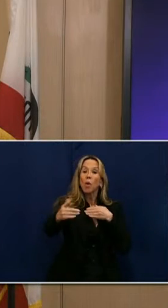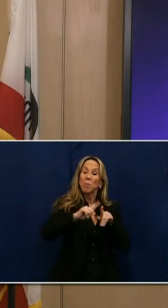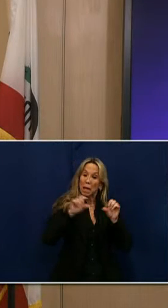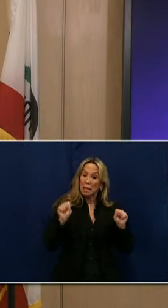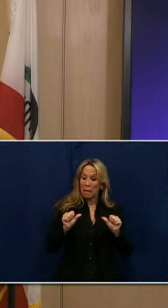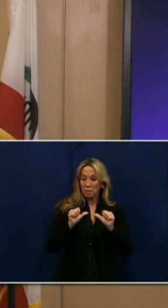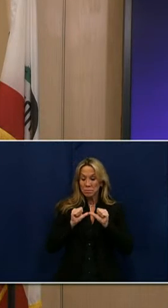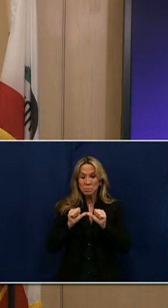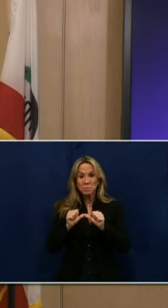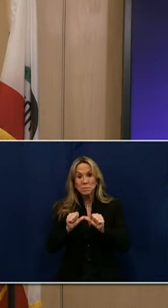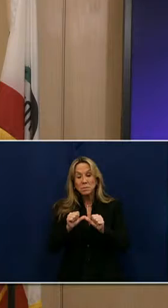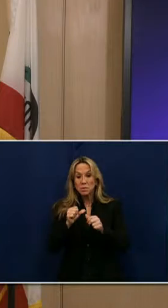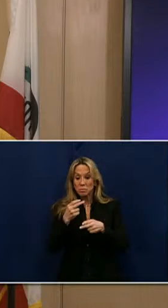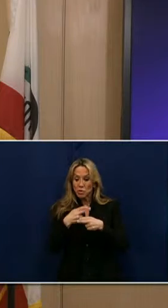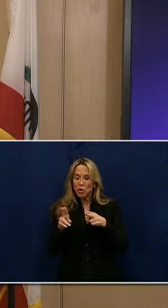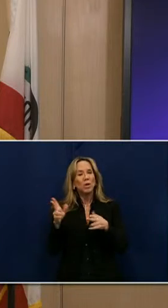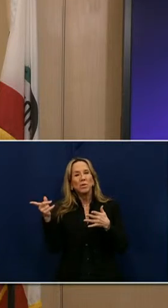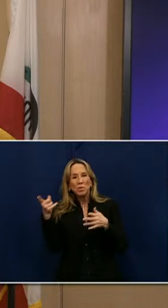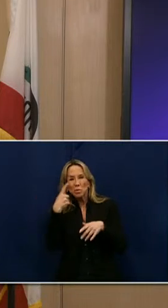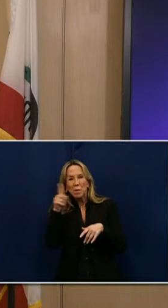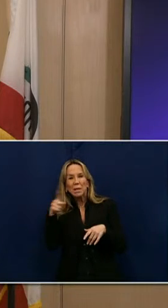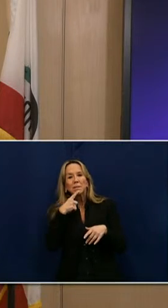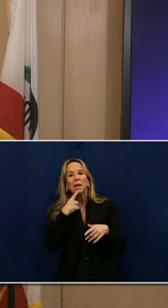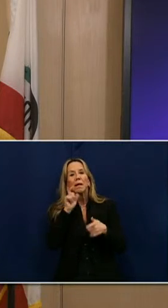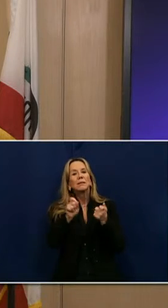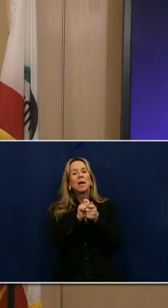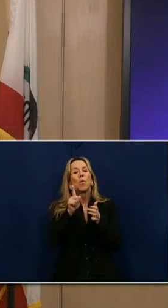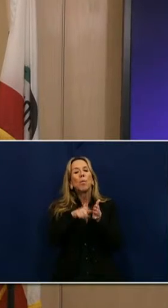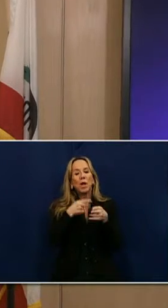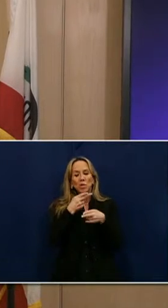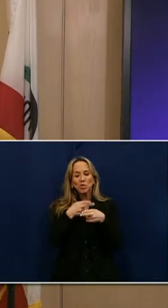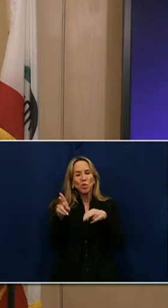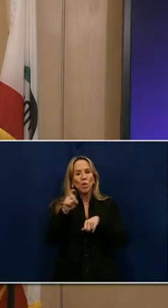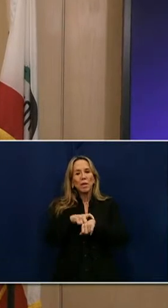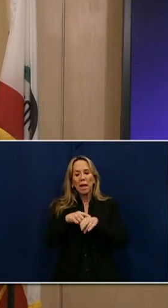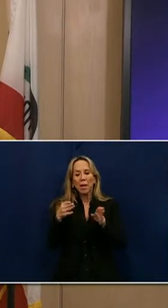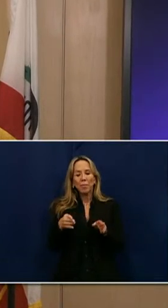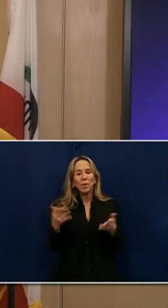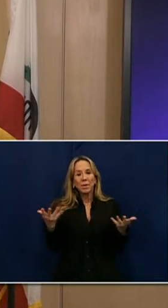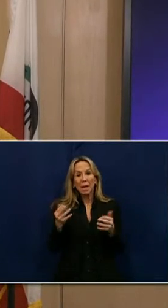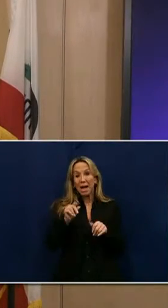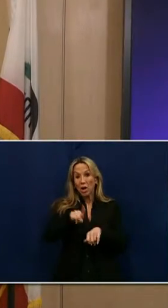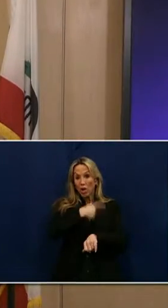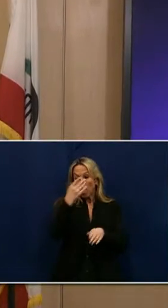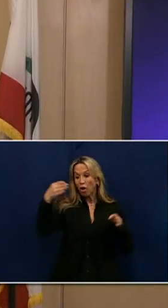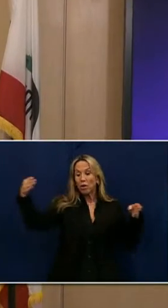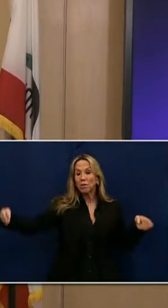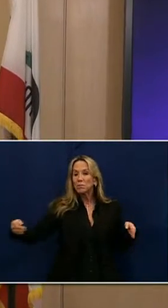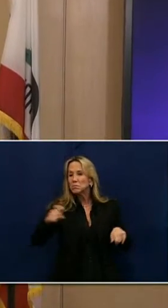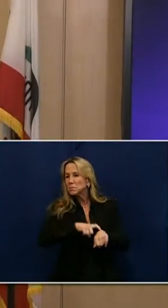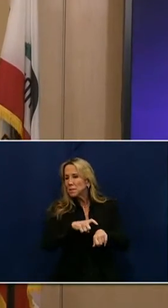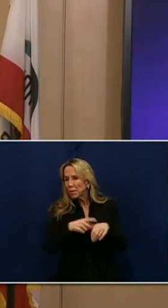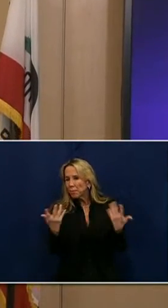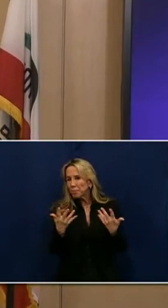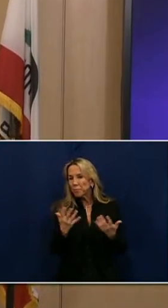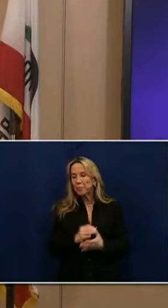maybe quantify what is long term and what is short term? Okay, Dr. Wooten is going to respond to both of those questions.